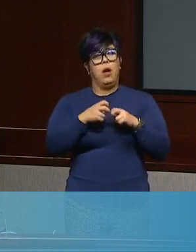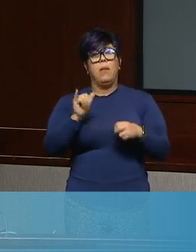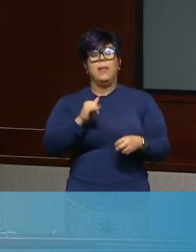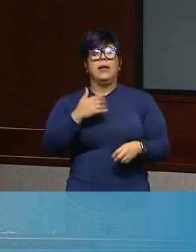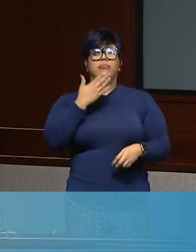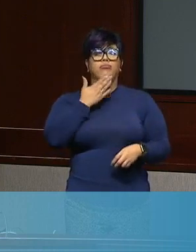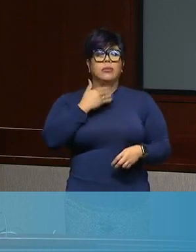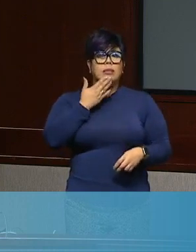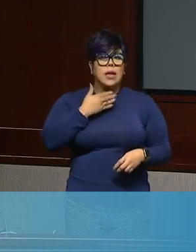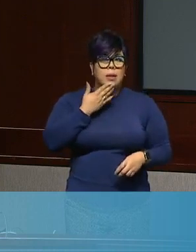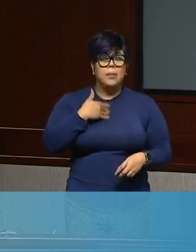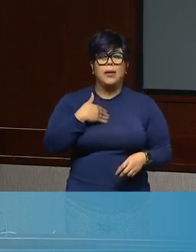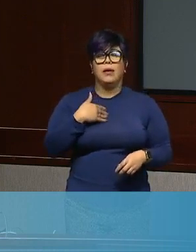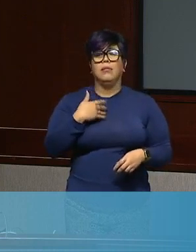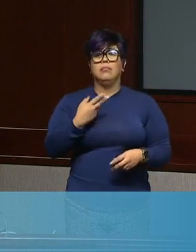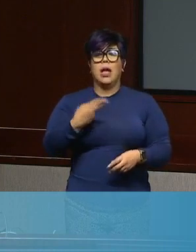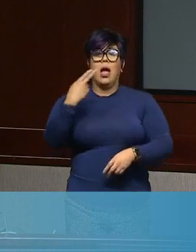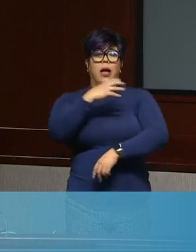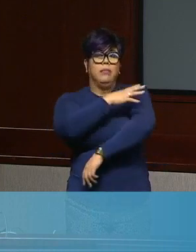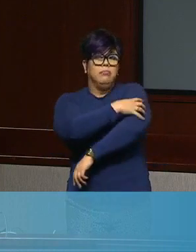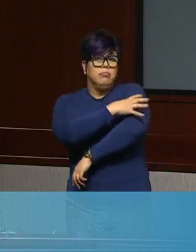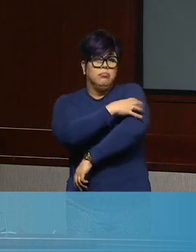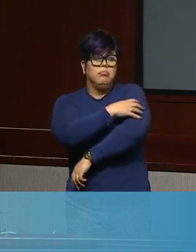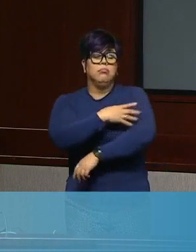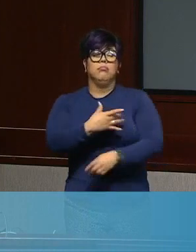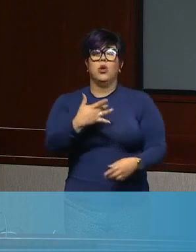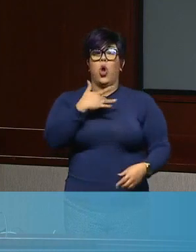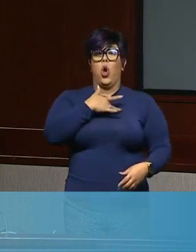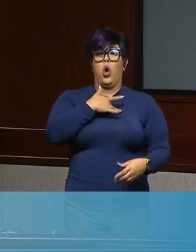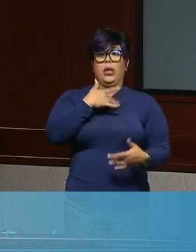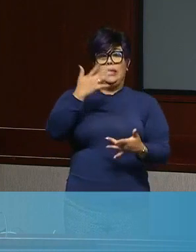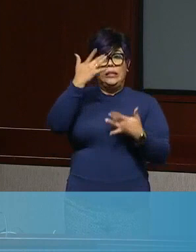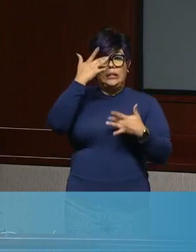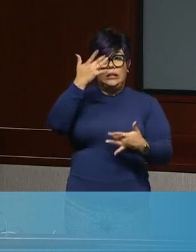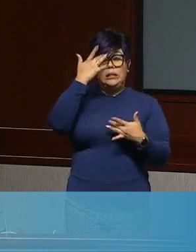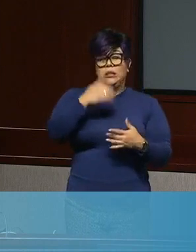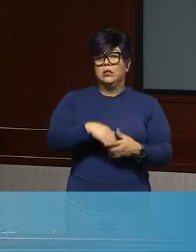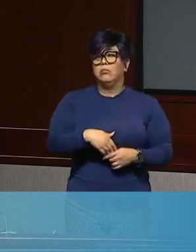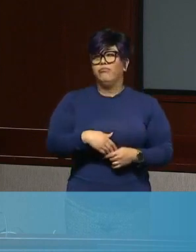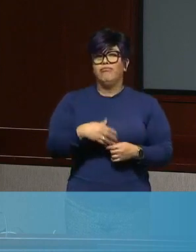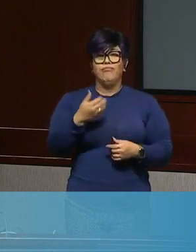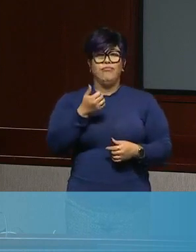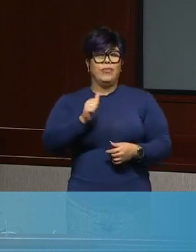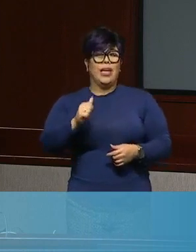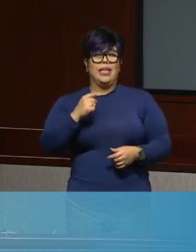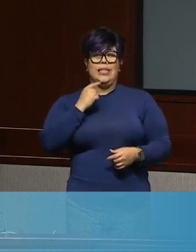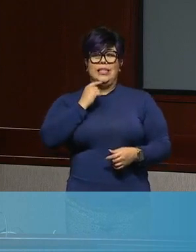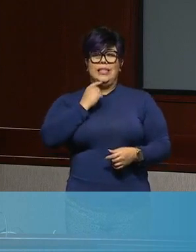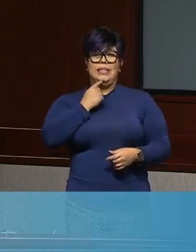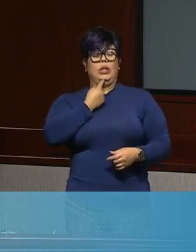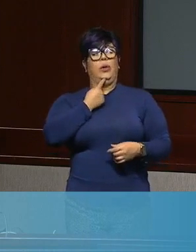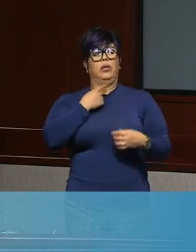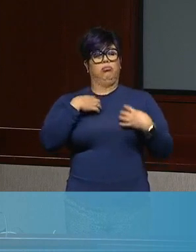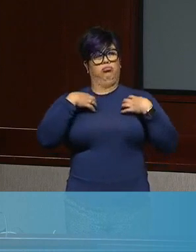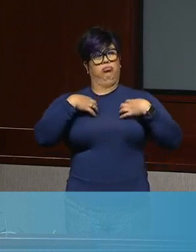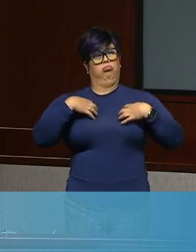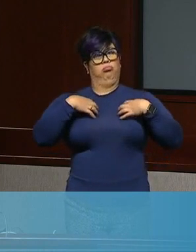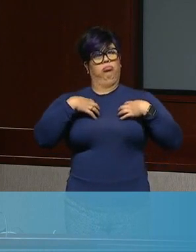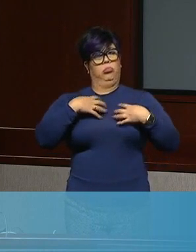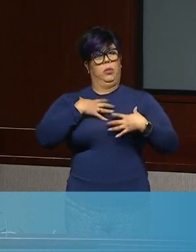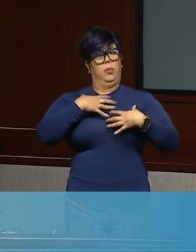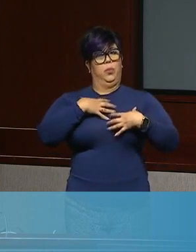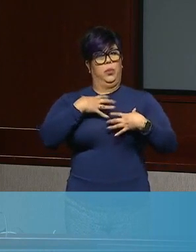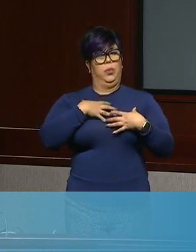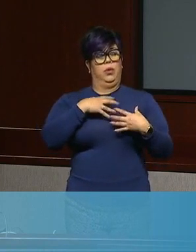diabetes, hypertension, heart disease, any serious respiratory or